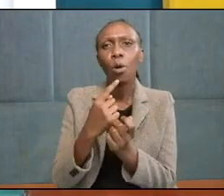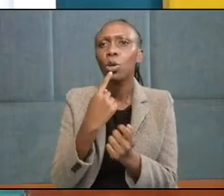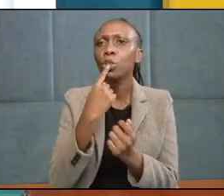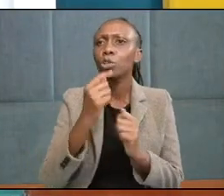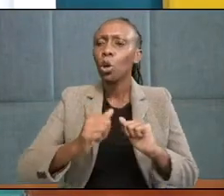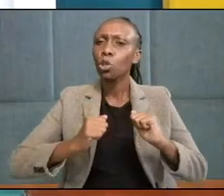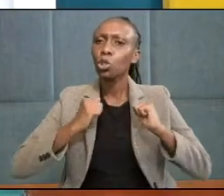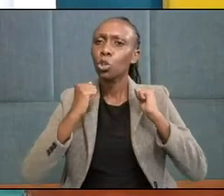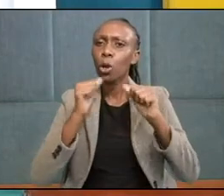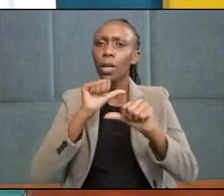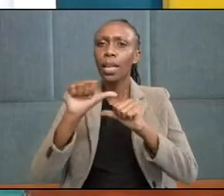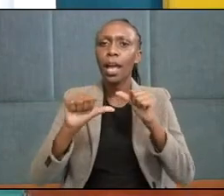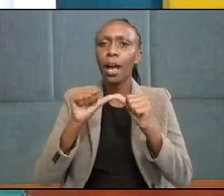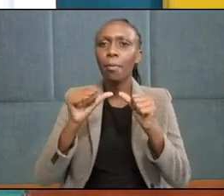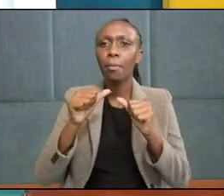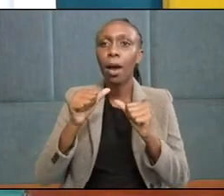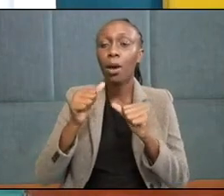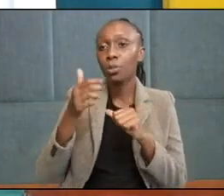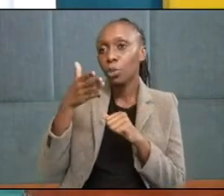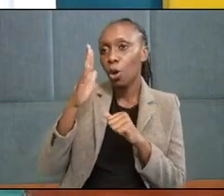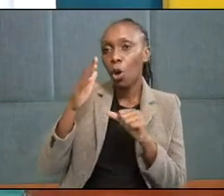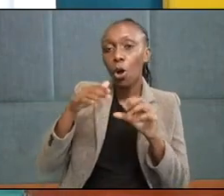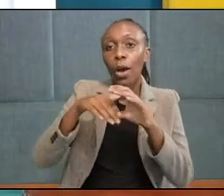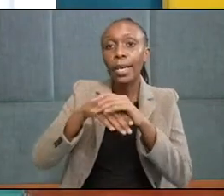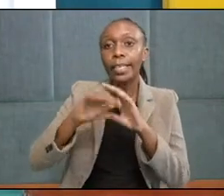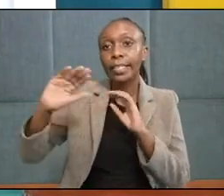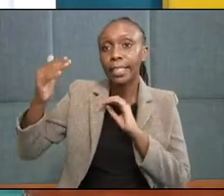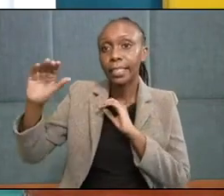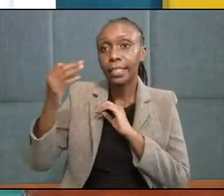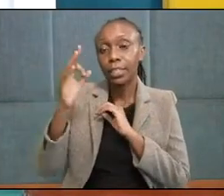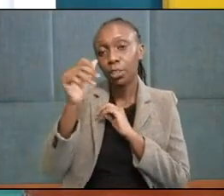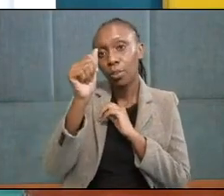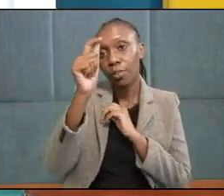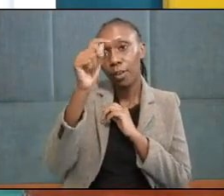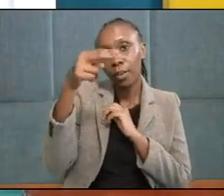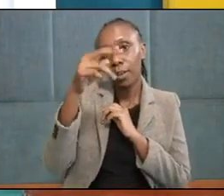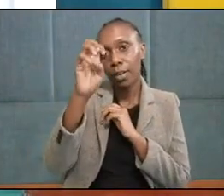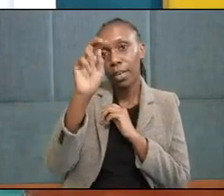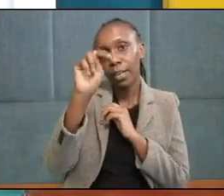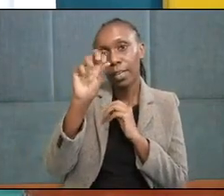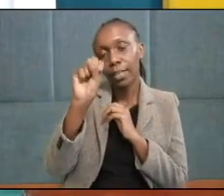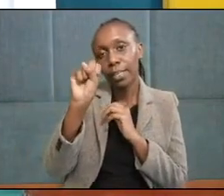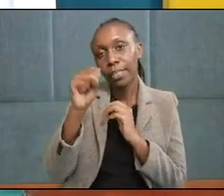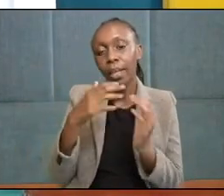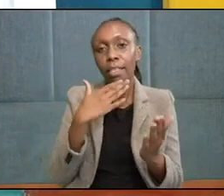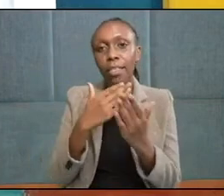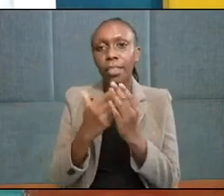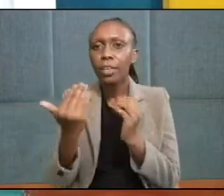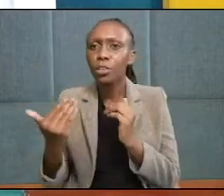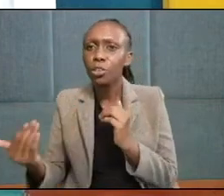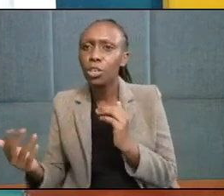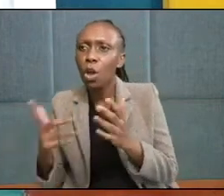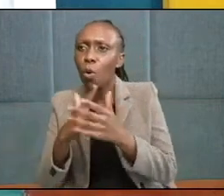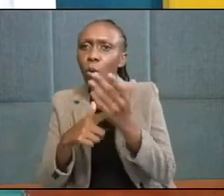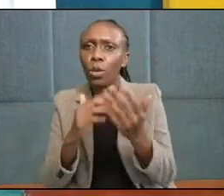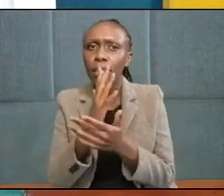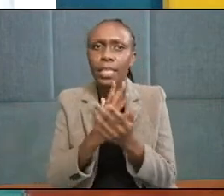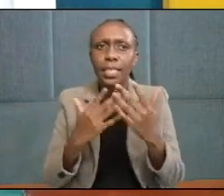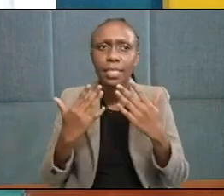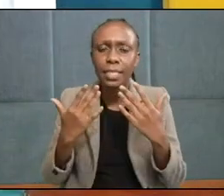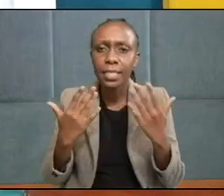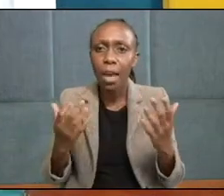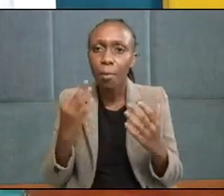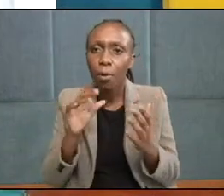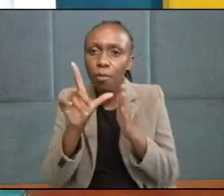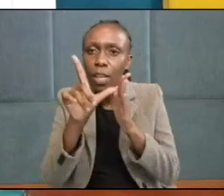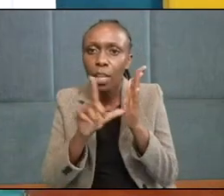about God in the city of Athens. Thank you, children. Before we finish, what are some of the lessons we can draw